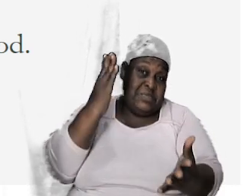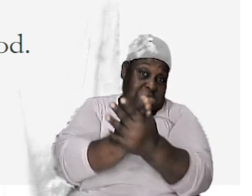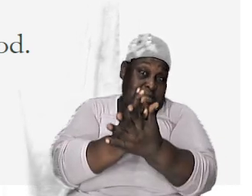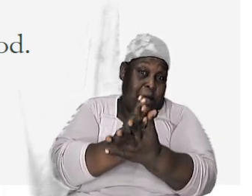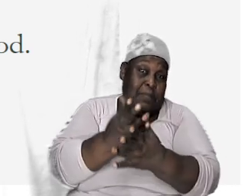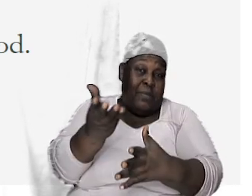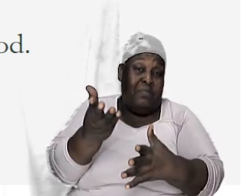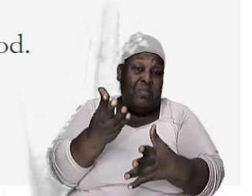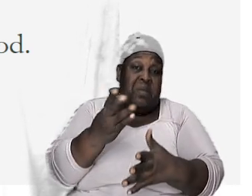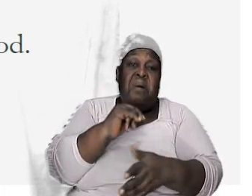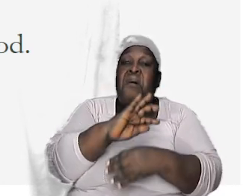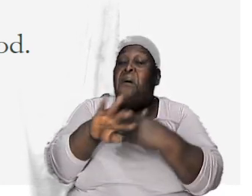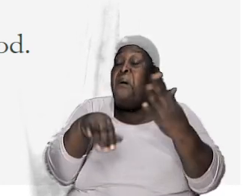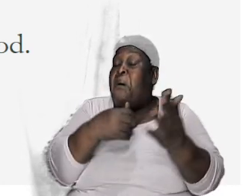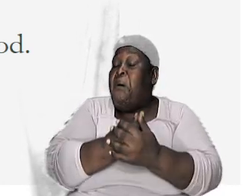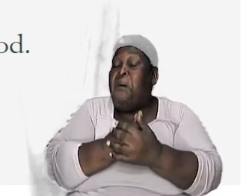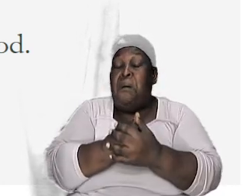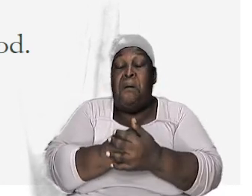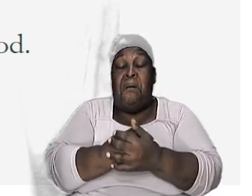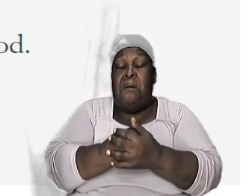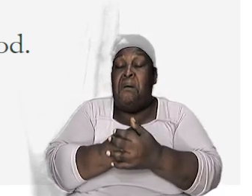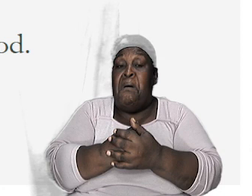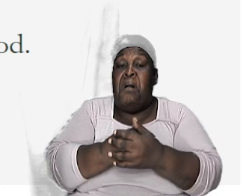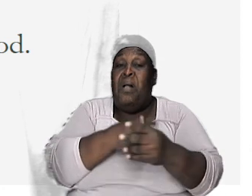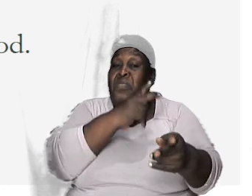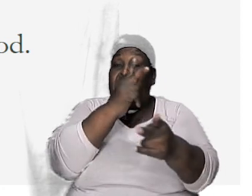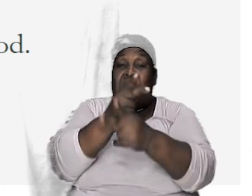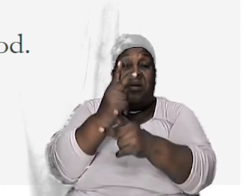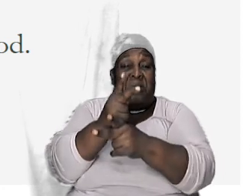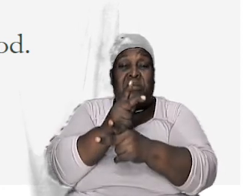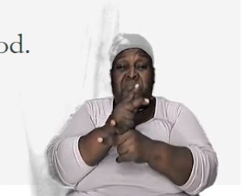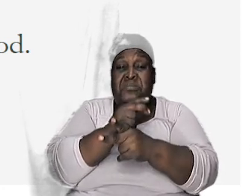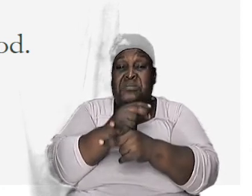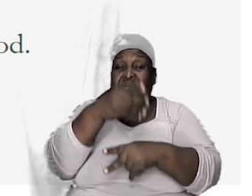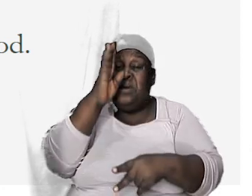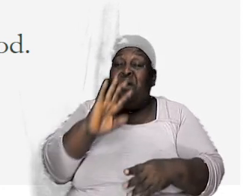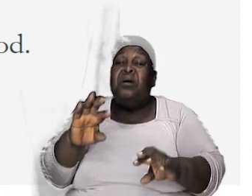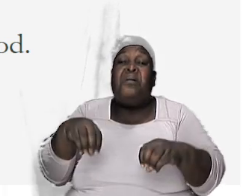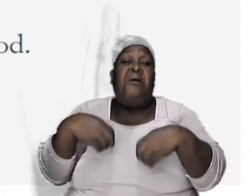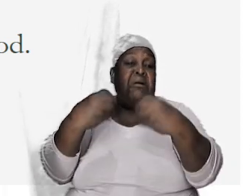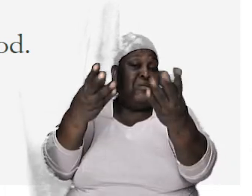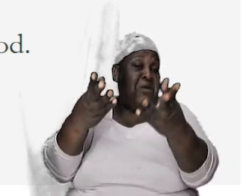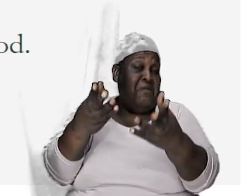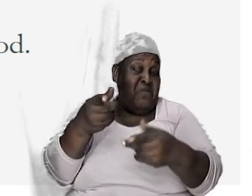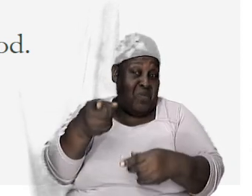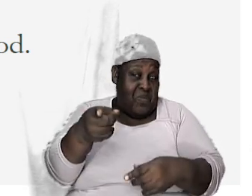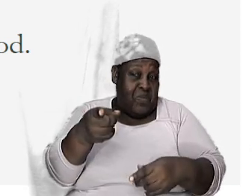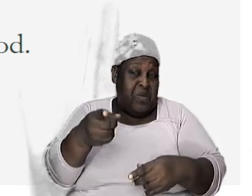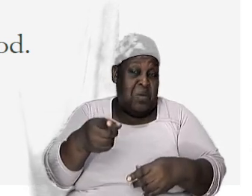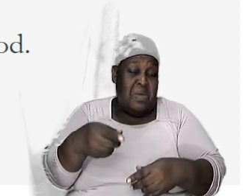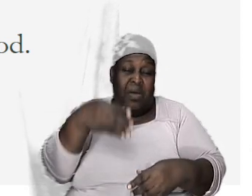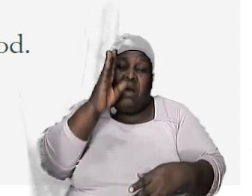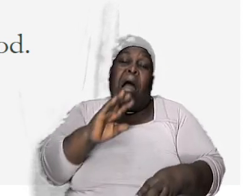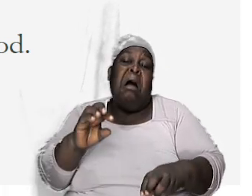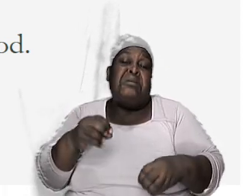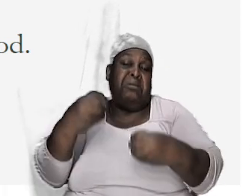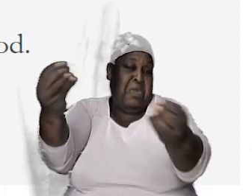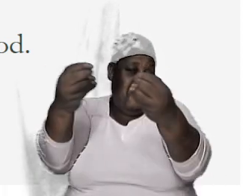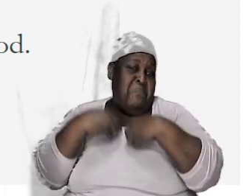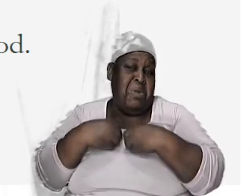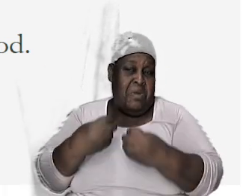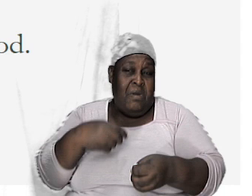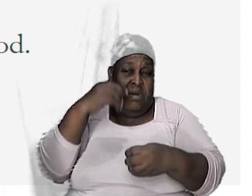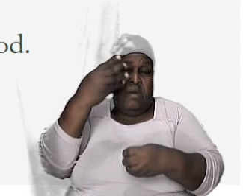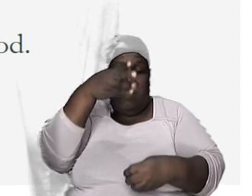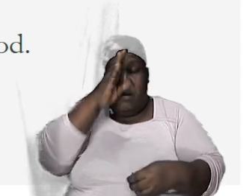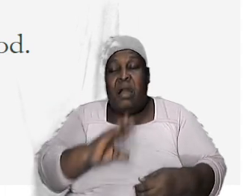what God can give them. Amen. You know, I pray and God give me this and God give me that and God give me this and God give me that. And that's